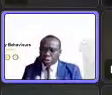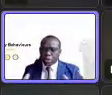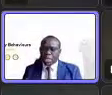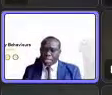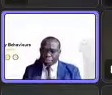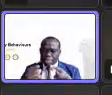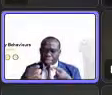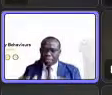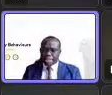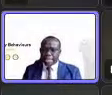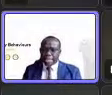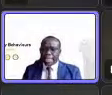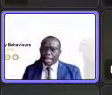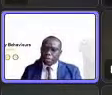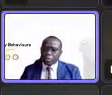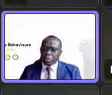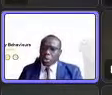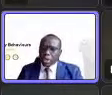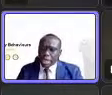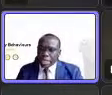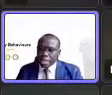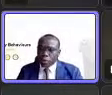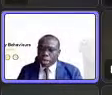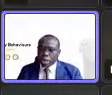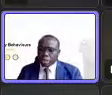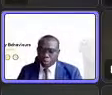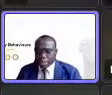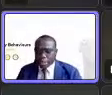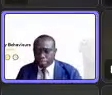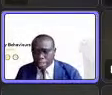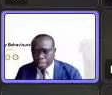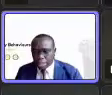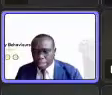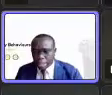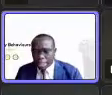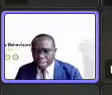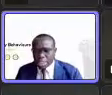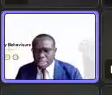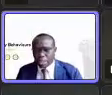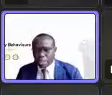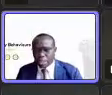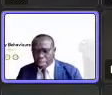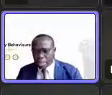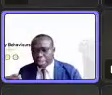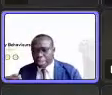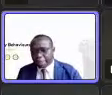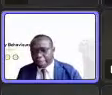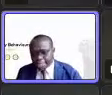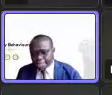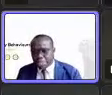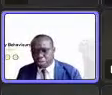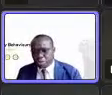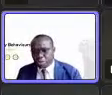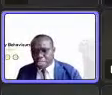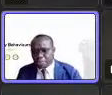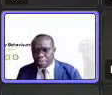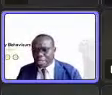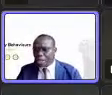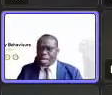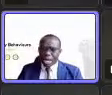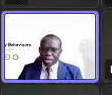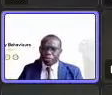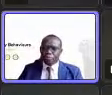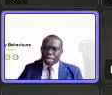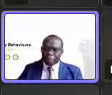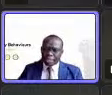we all know the benefits that really accrue when through the air transporting being the fastest means of transport,